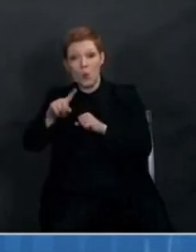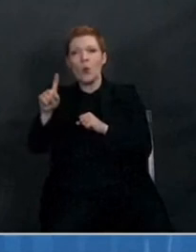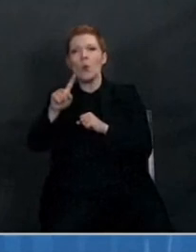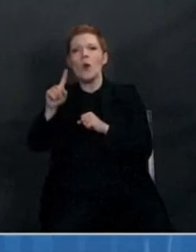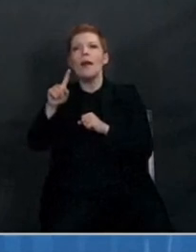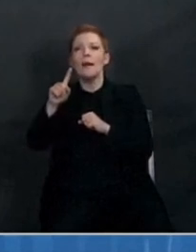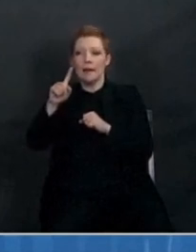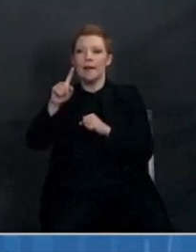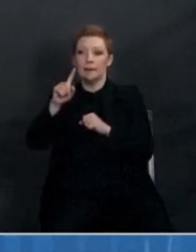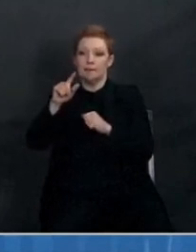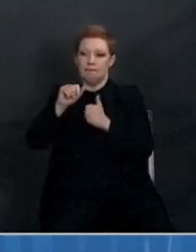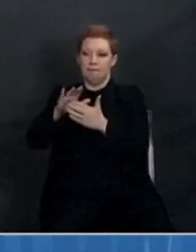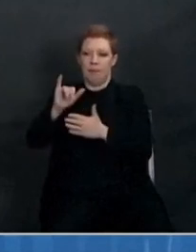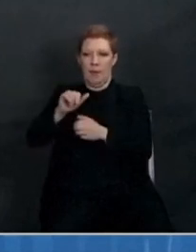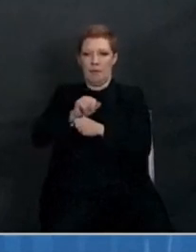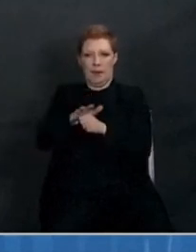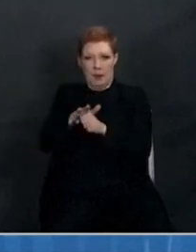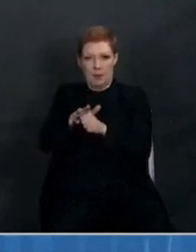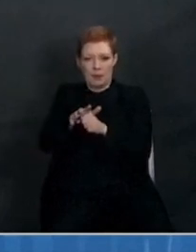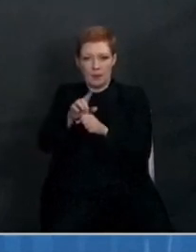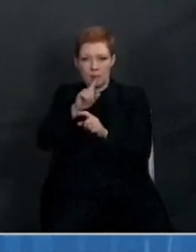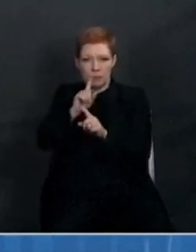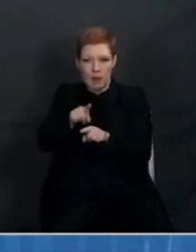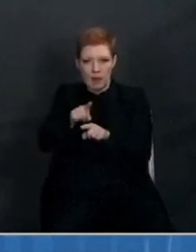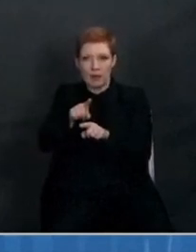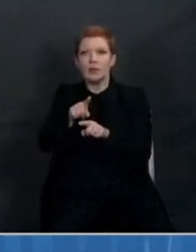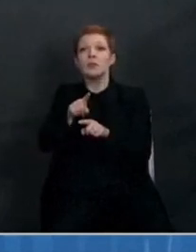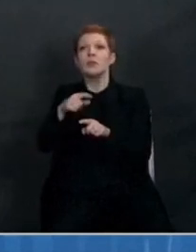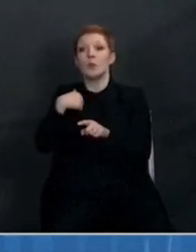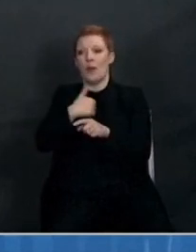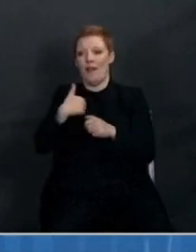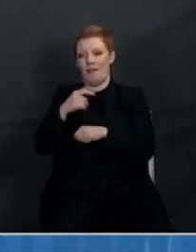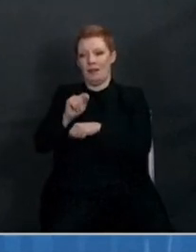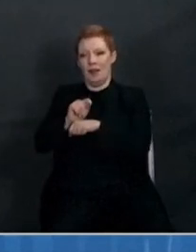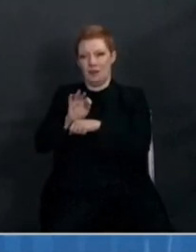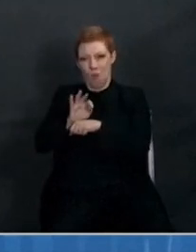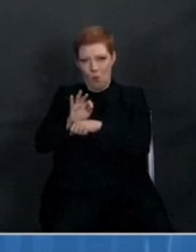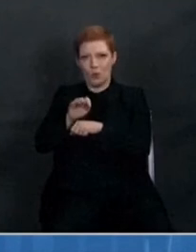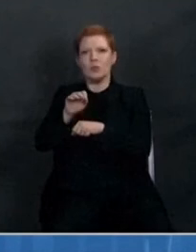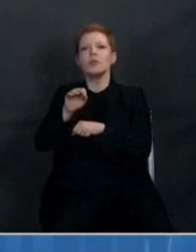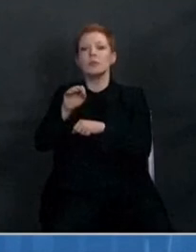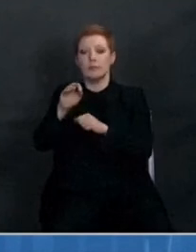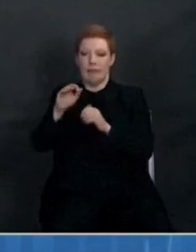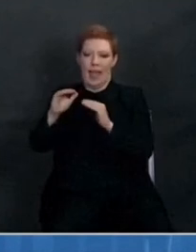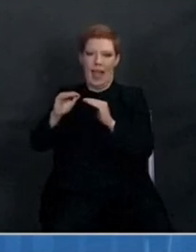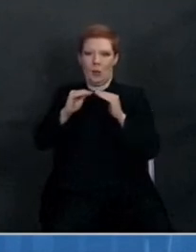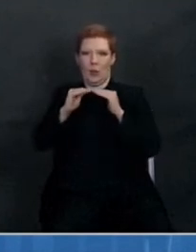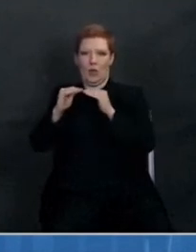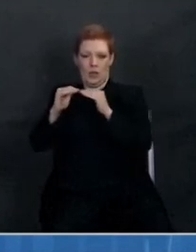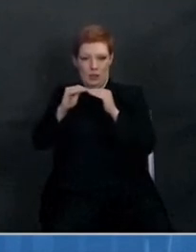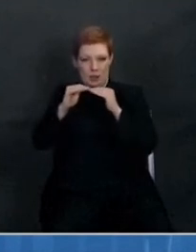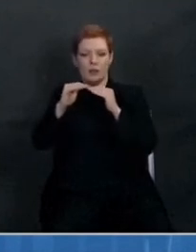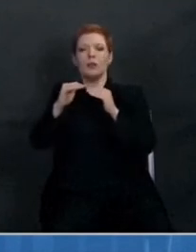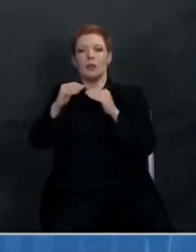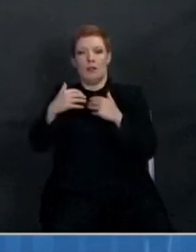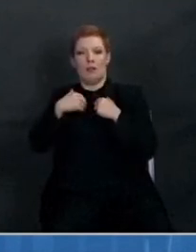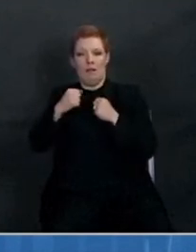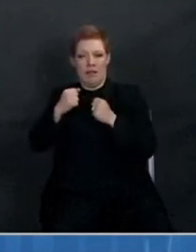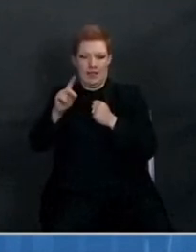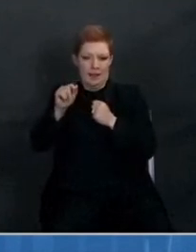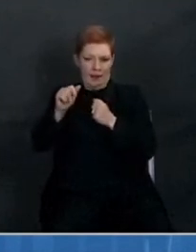response and recovery, we'll also establish the COVID-19 Health Equity Task Force, which will offer additional recommendations on how to expedite data collection